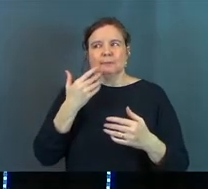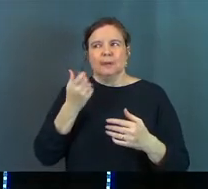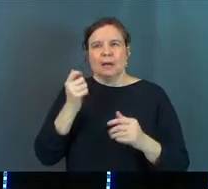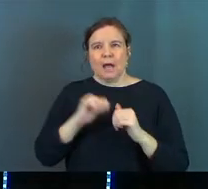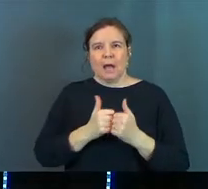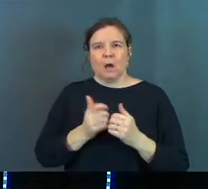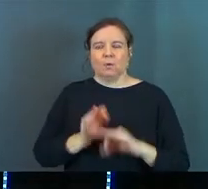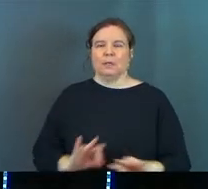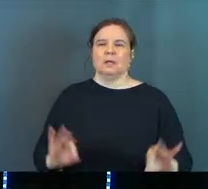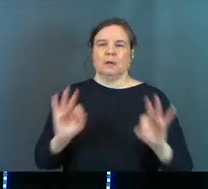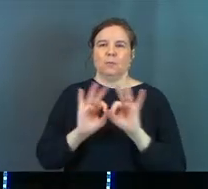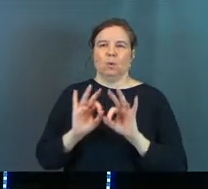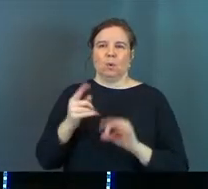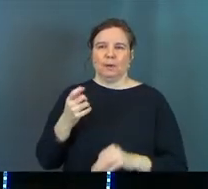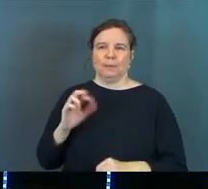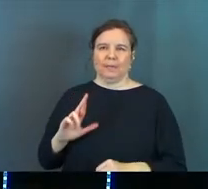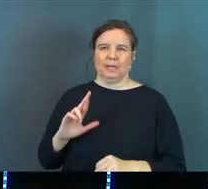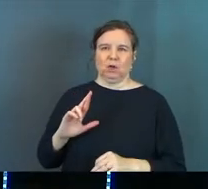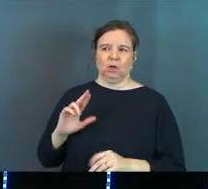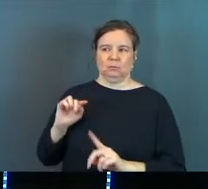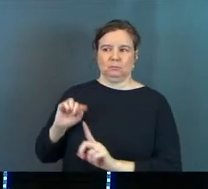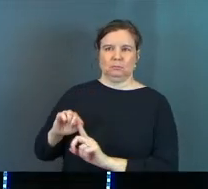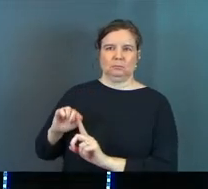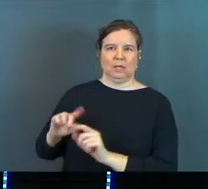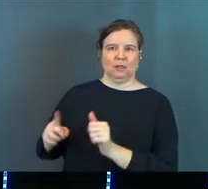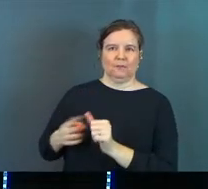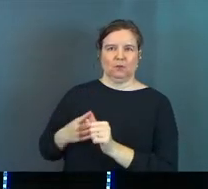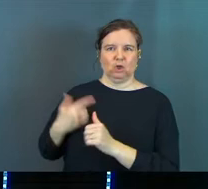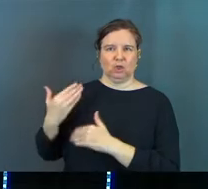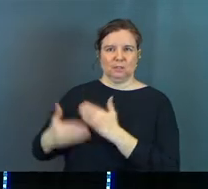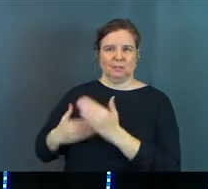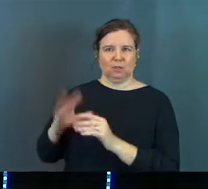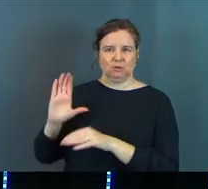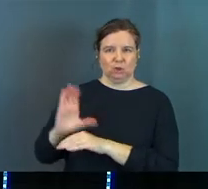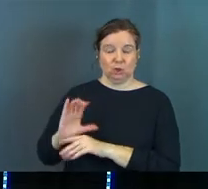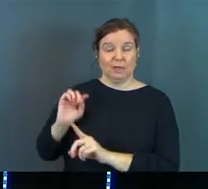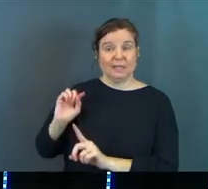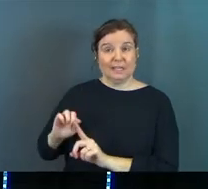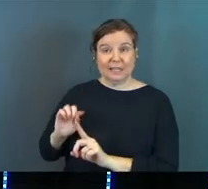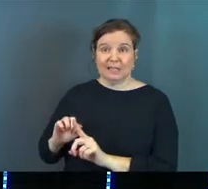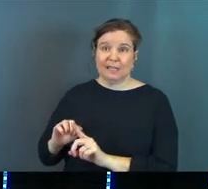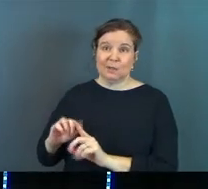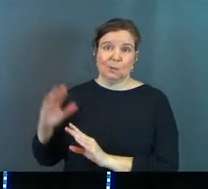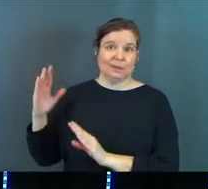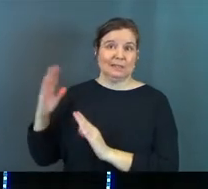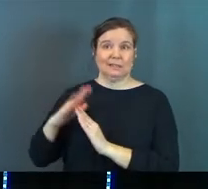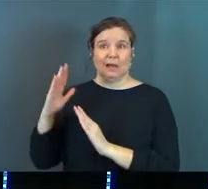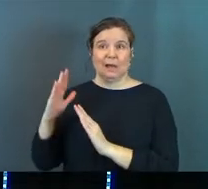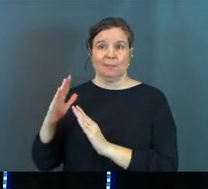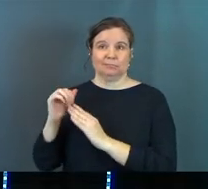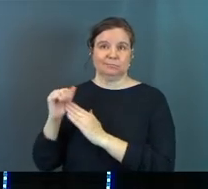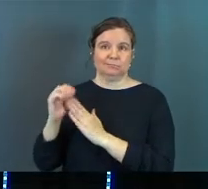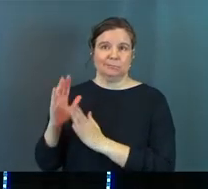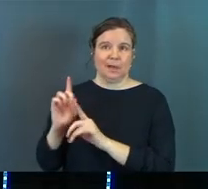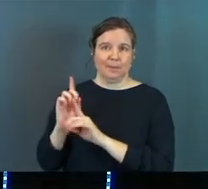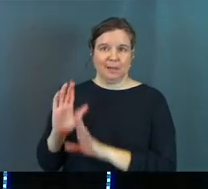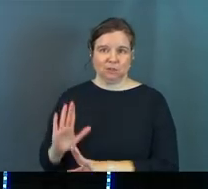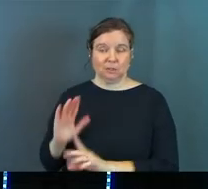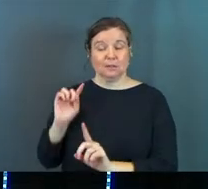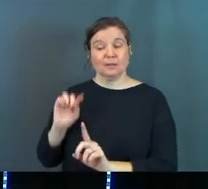how important Peter was in the first century church. He was the top apostle.